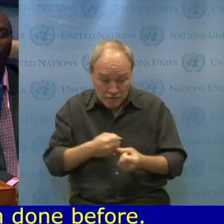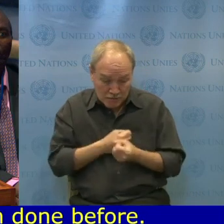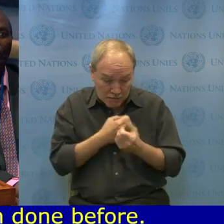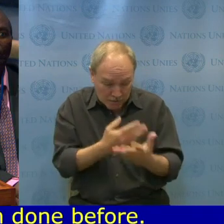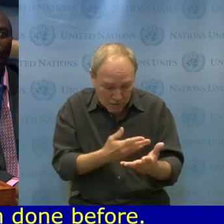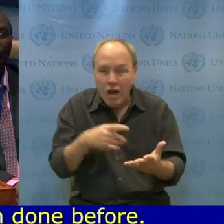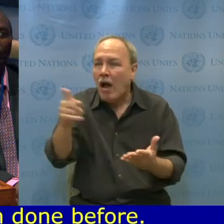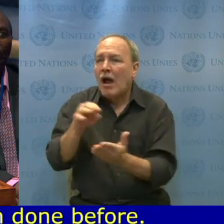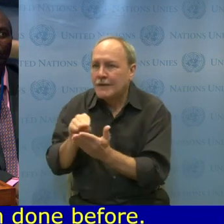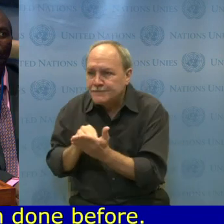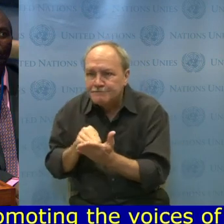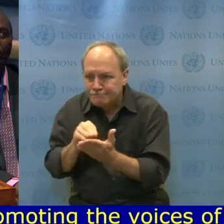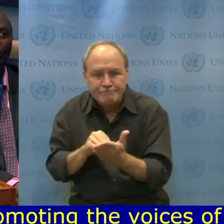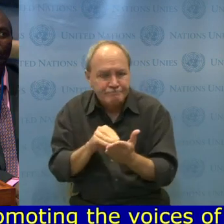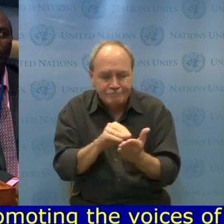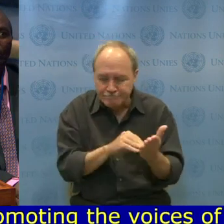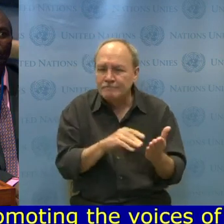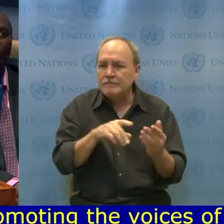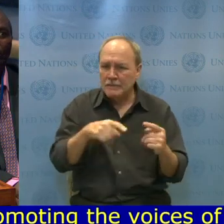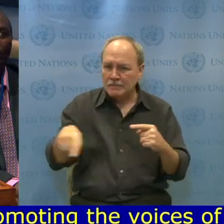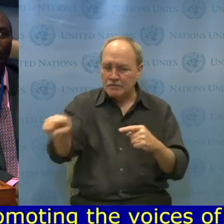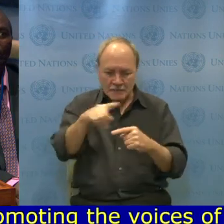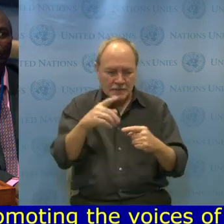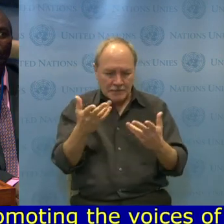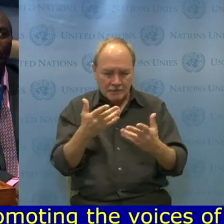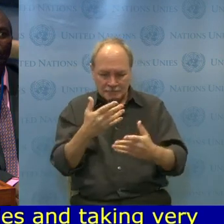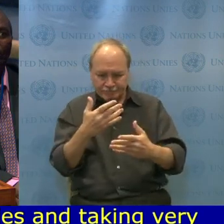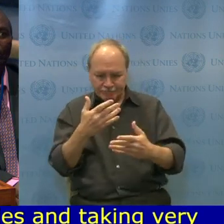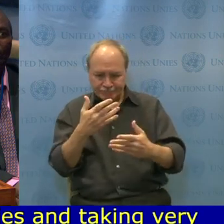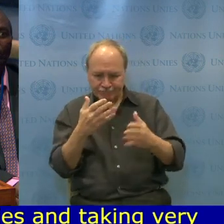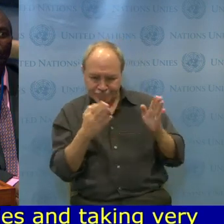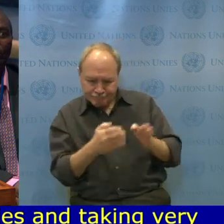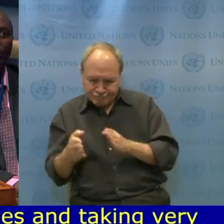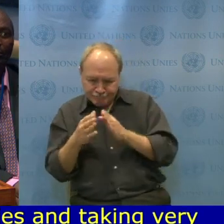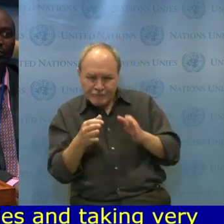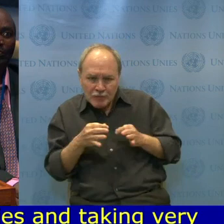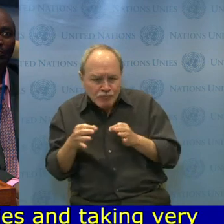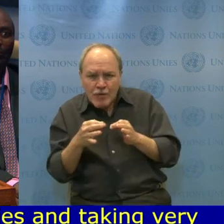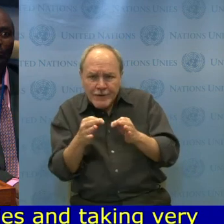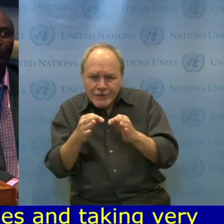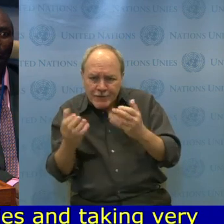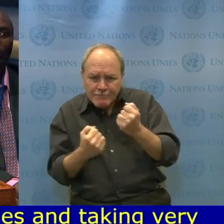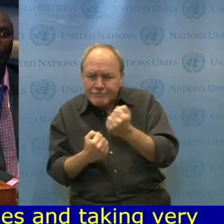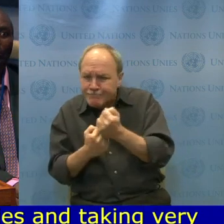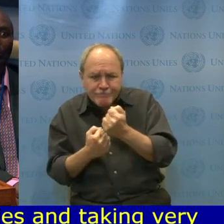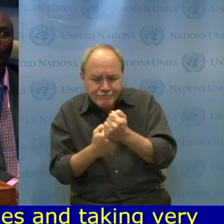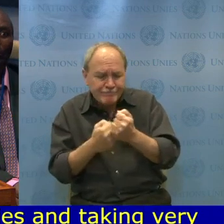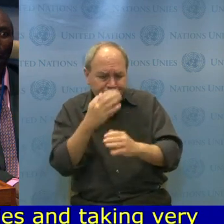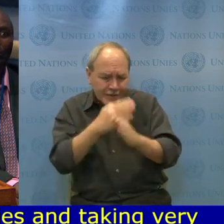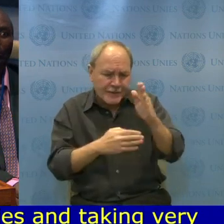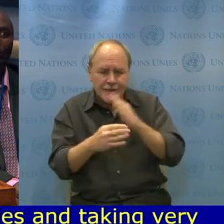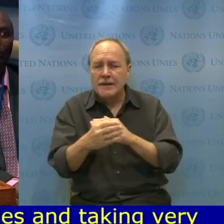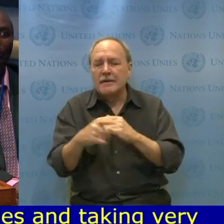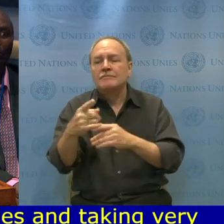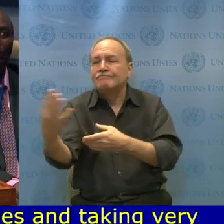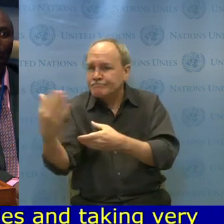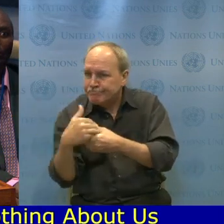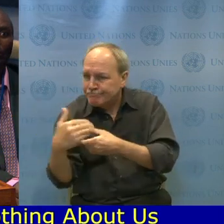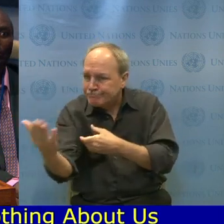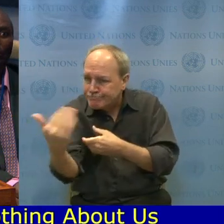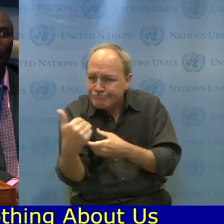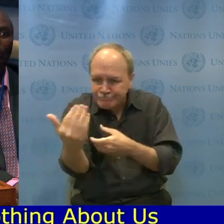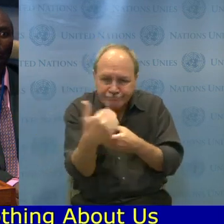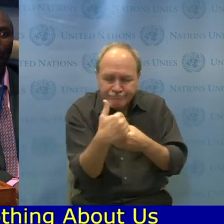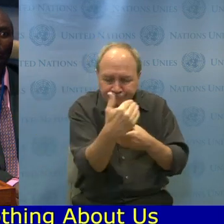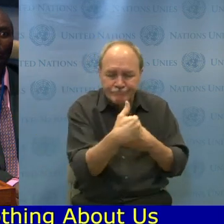nothing about us without us. The delegation, Madam Speaker, that is here with me from Zimbabwe is